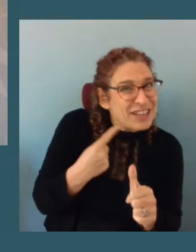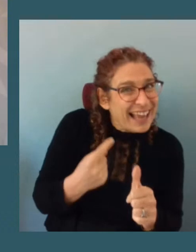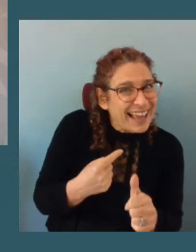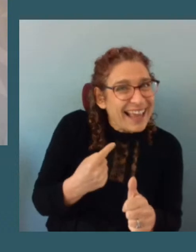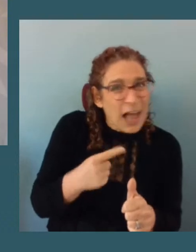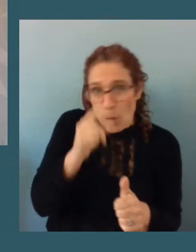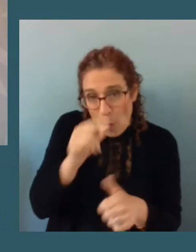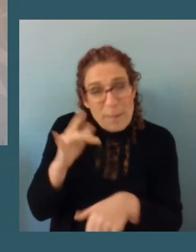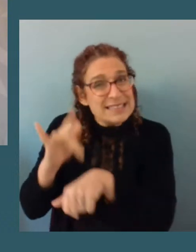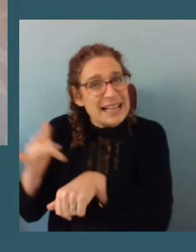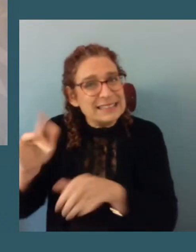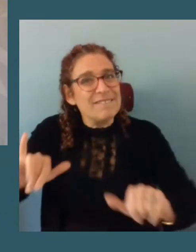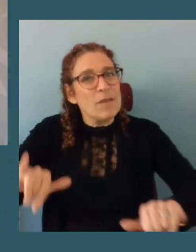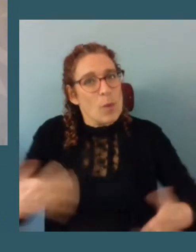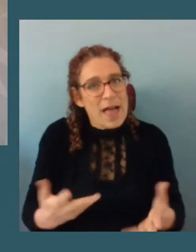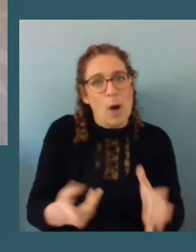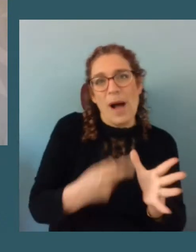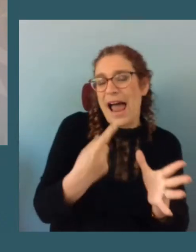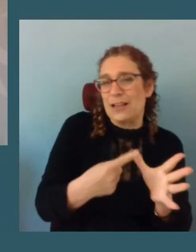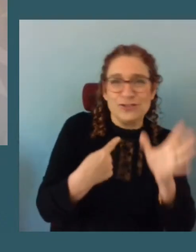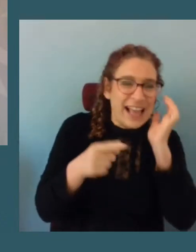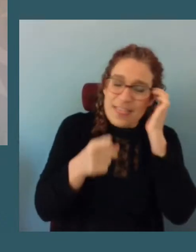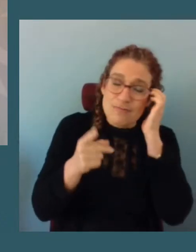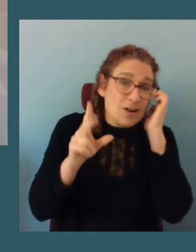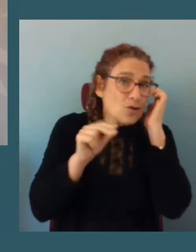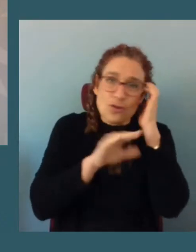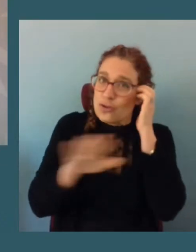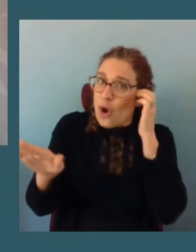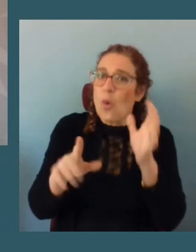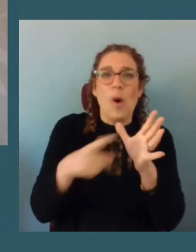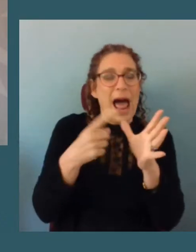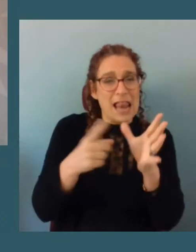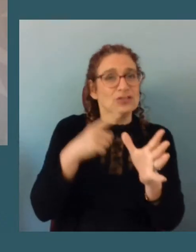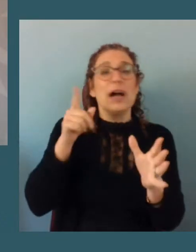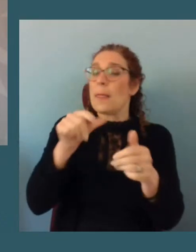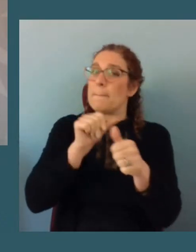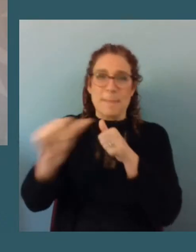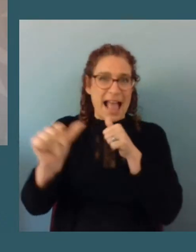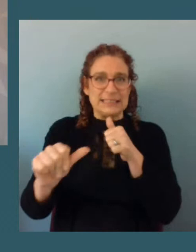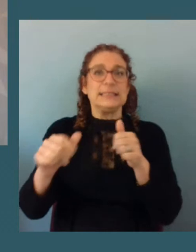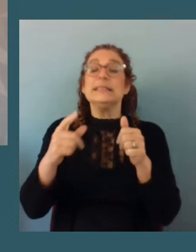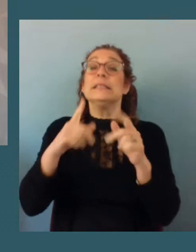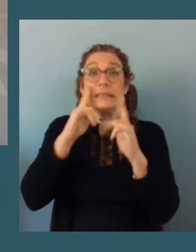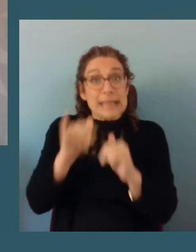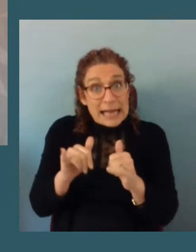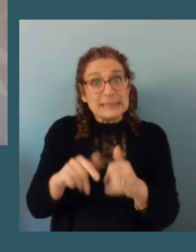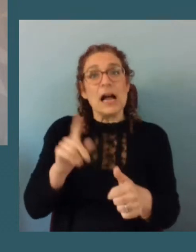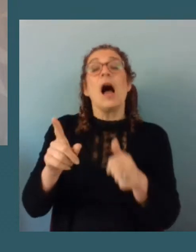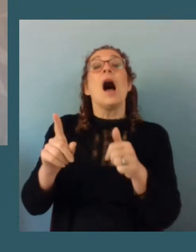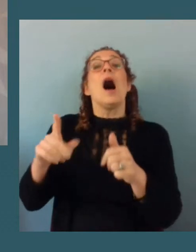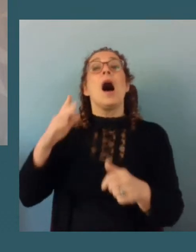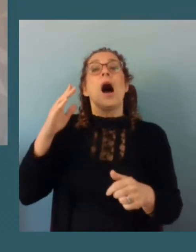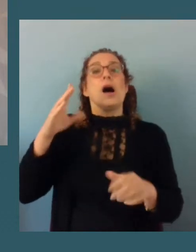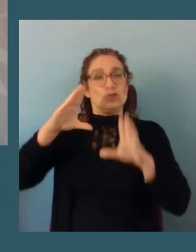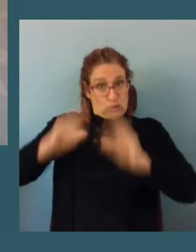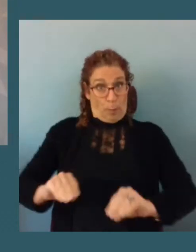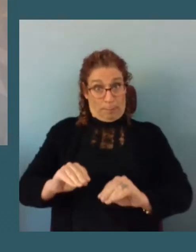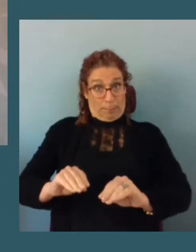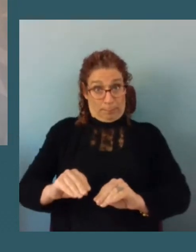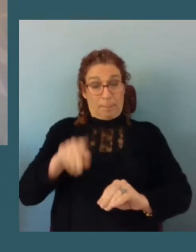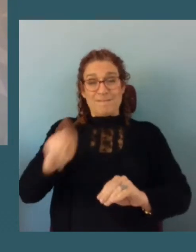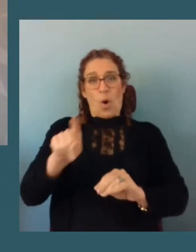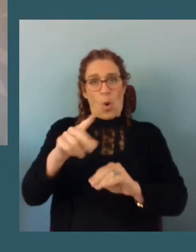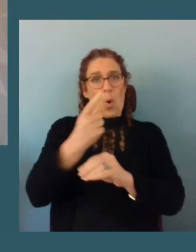think there are no actual tests. Your test is complete removal followed by reintroduction. And I think where people cut corners is they